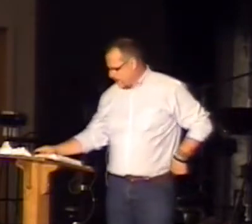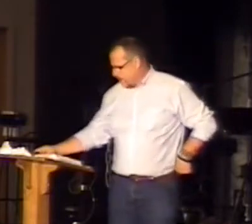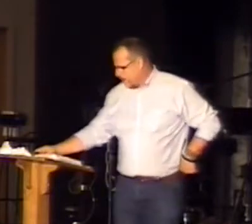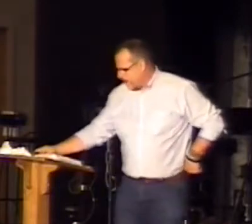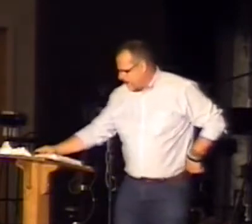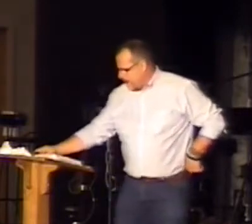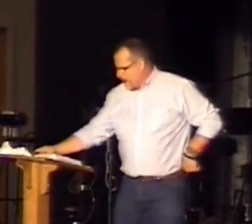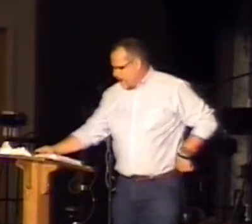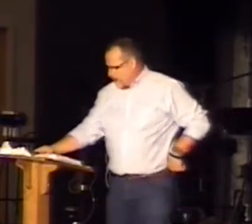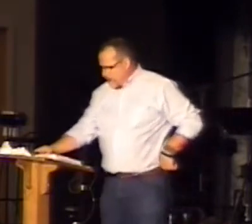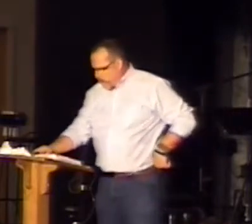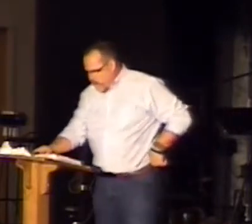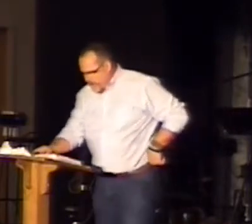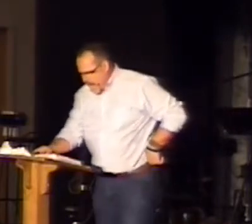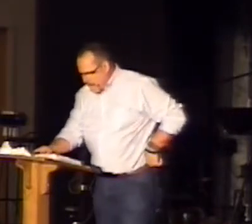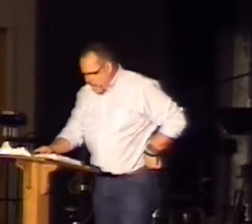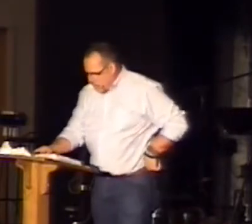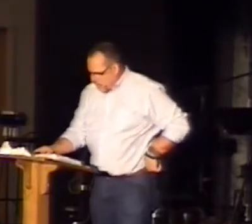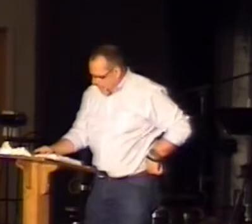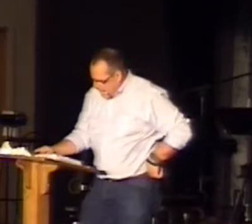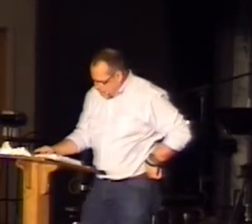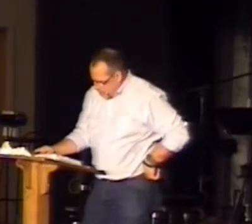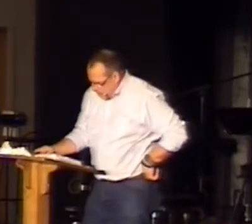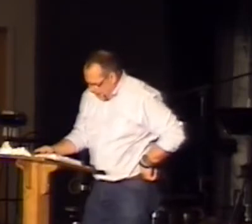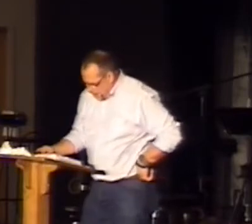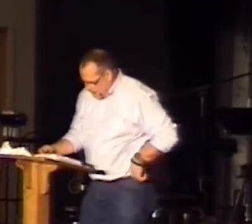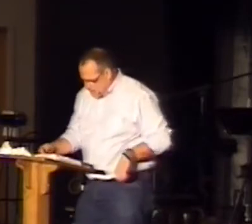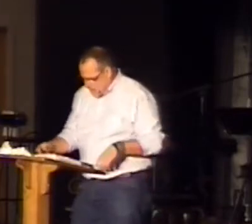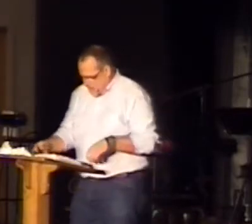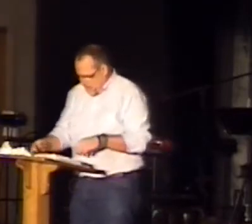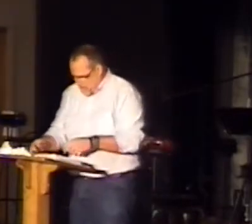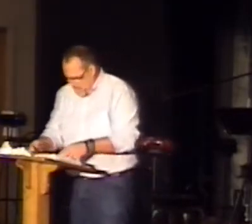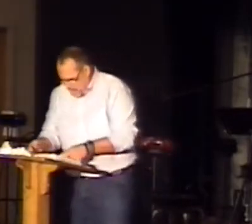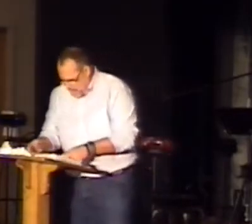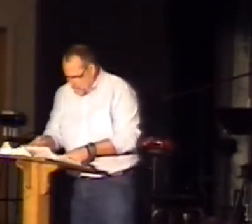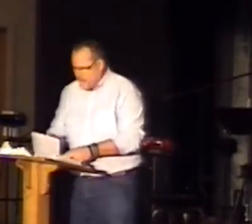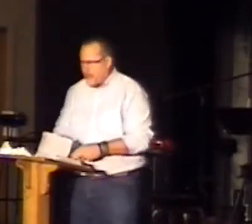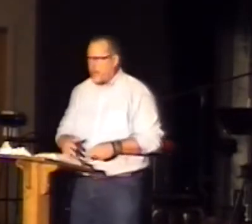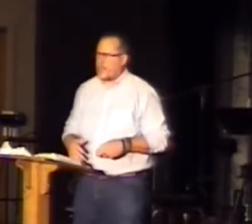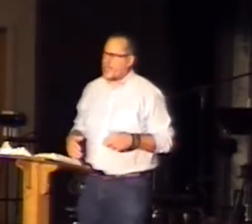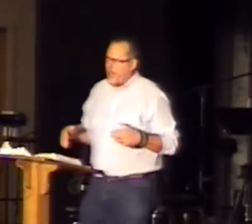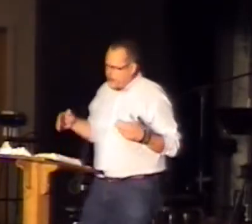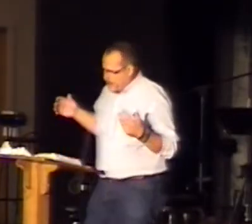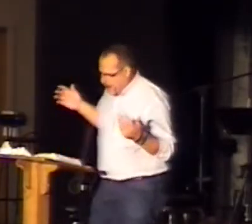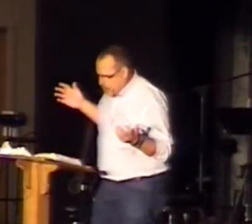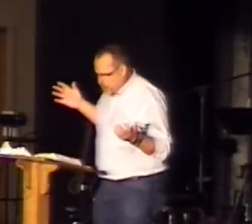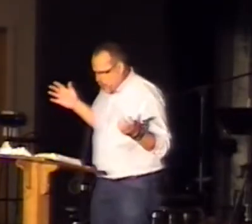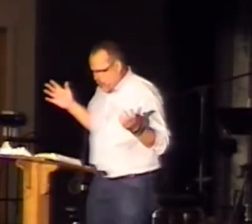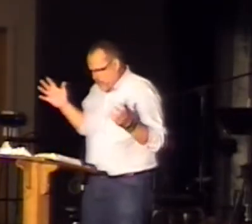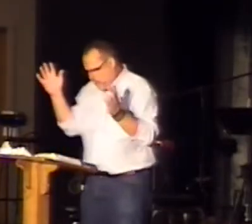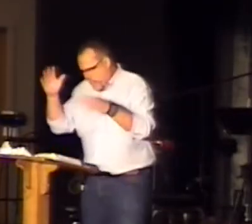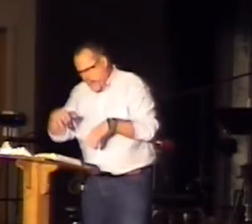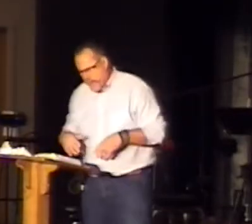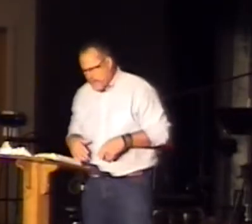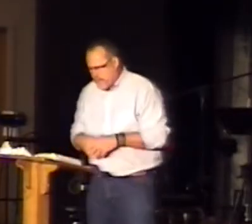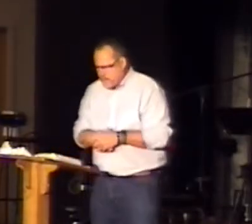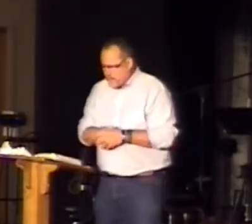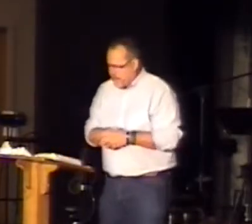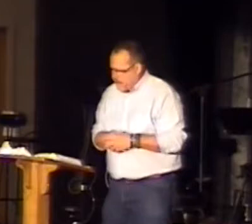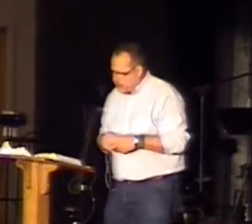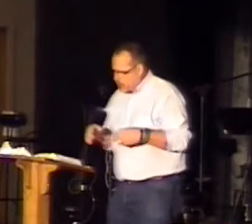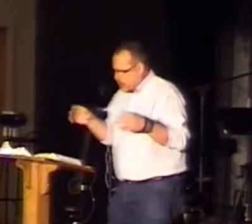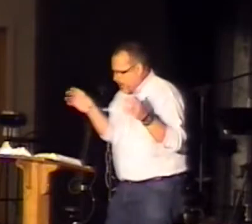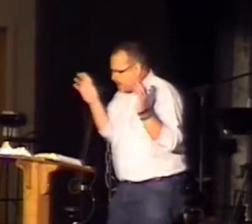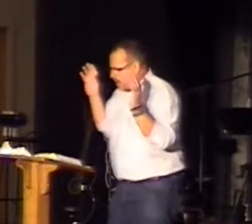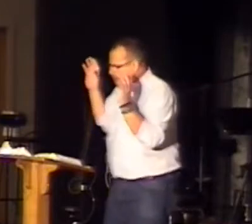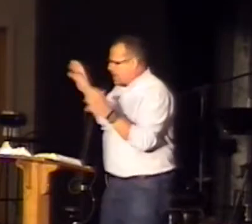Okay. So Noah's family multiplies and repopulates the earth. Then comes the famous Tower of Babel story. You can read about it in Genesis